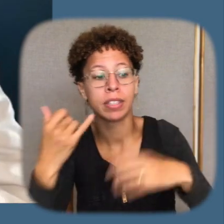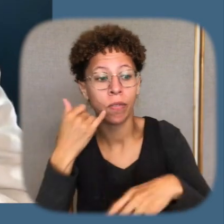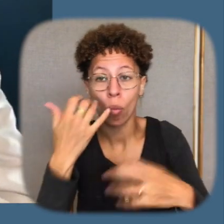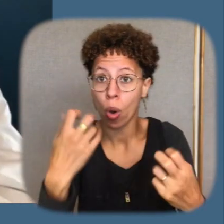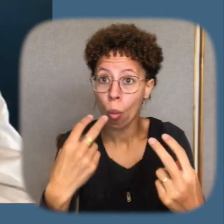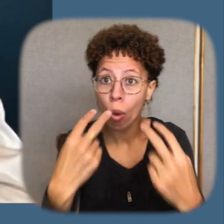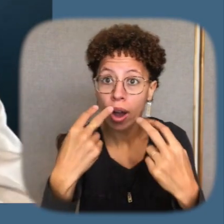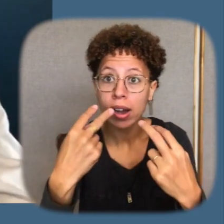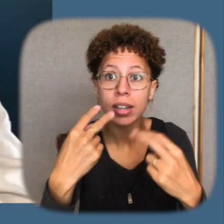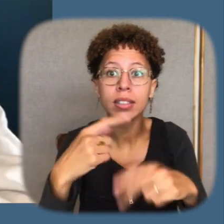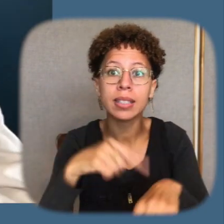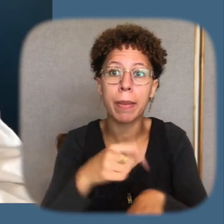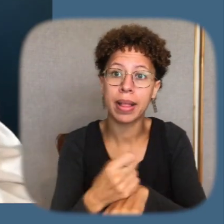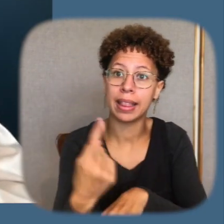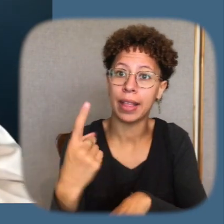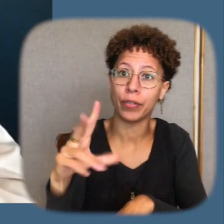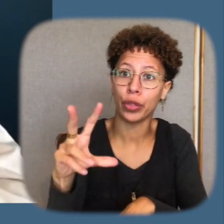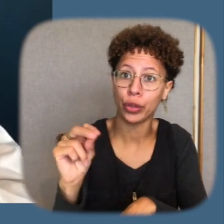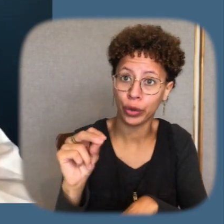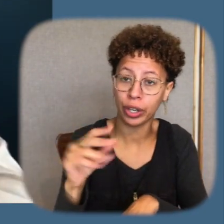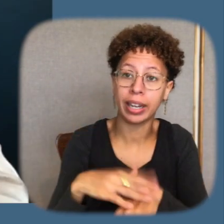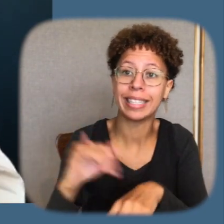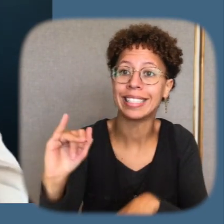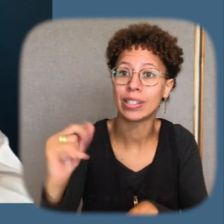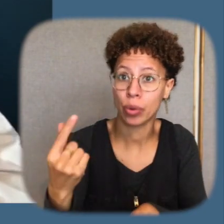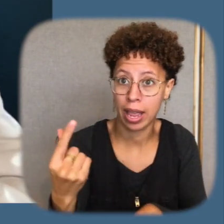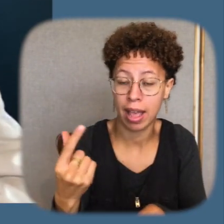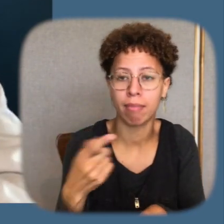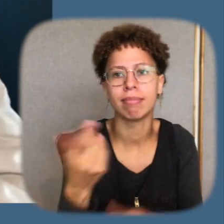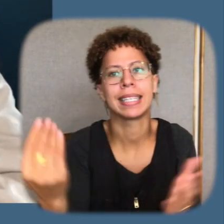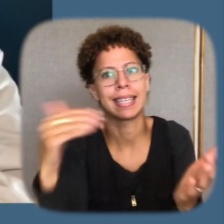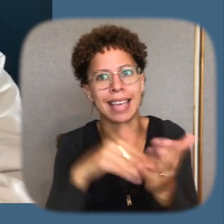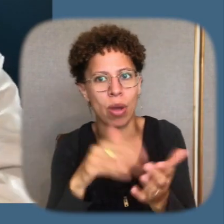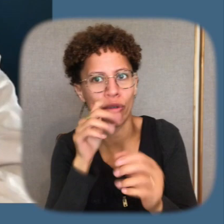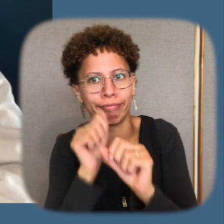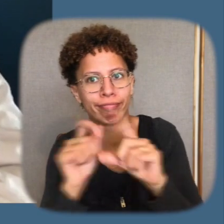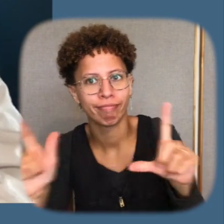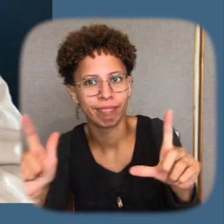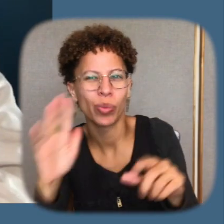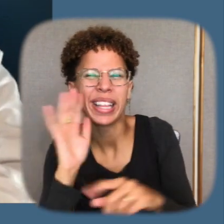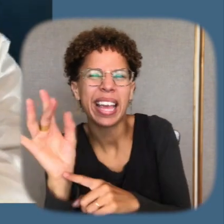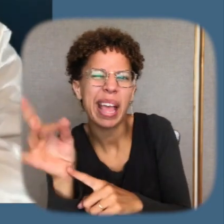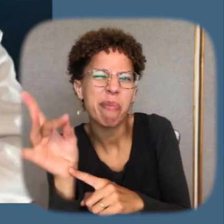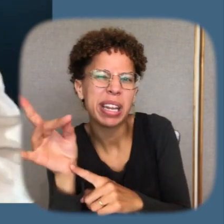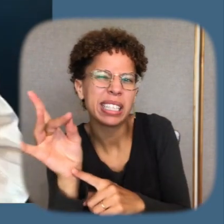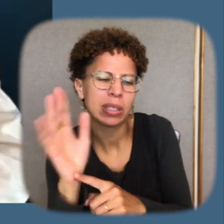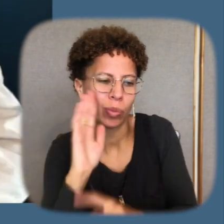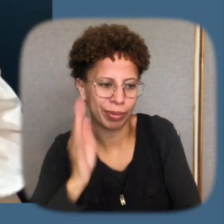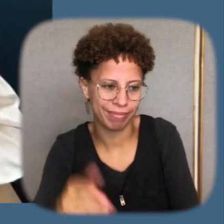want to watch us at 11:30 on Instagram, we will see you there in about 8 minutes.